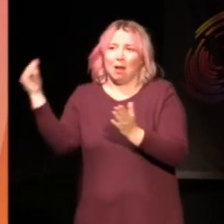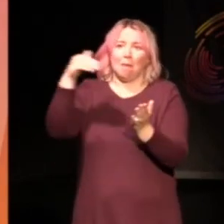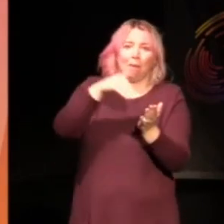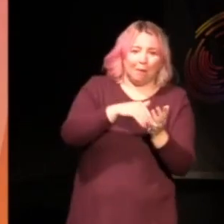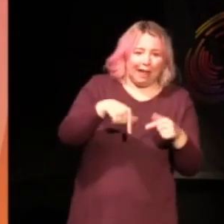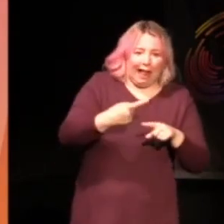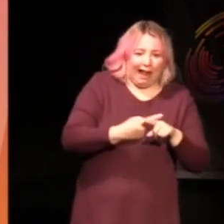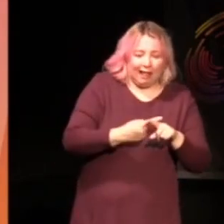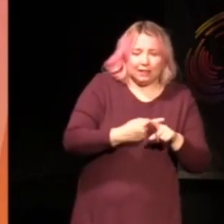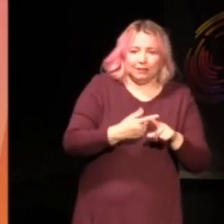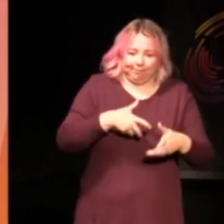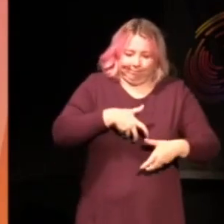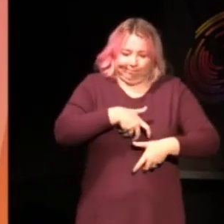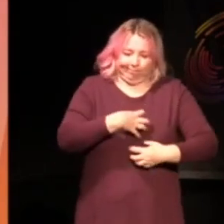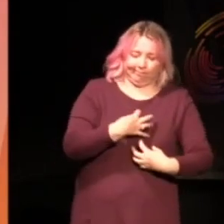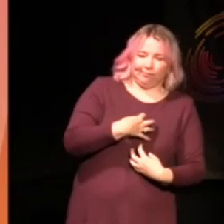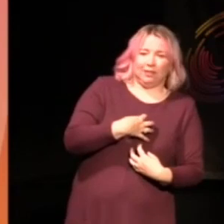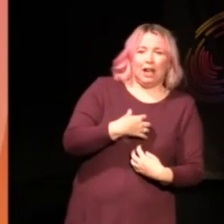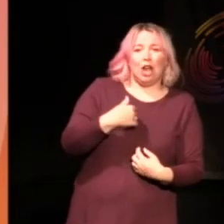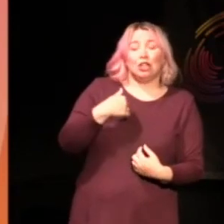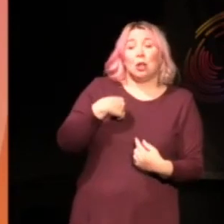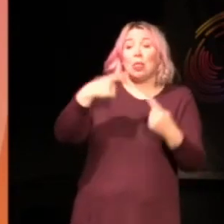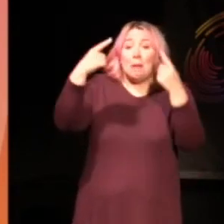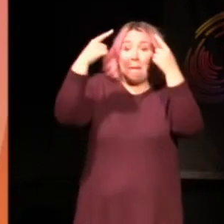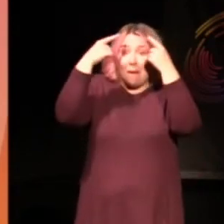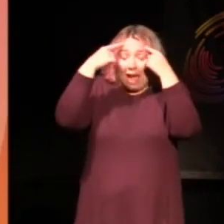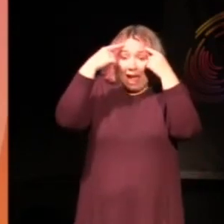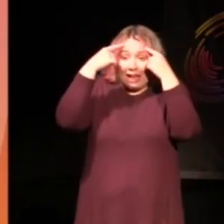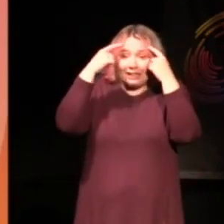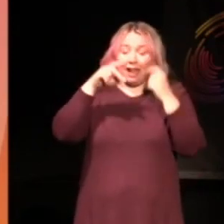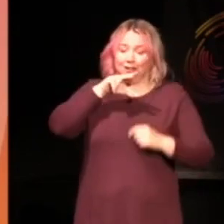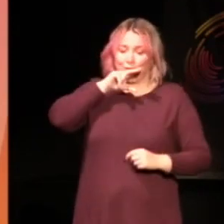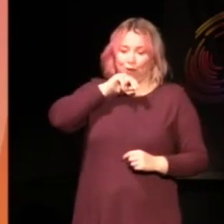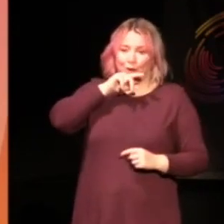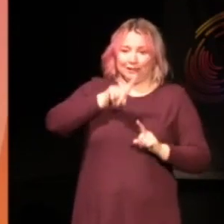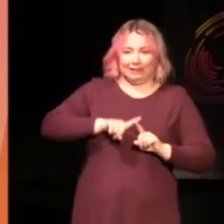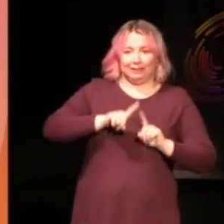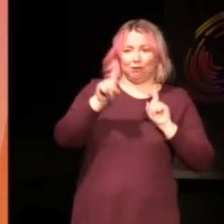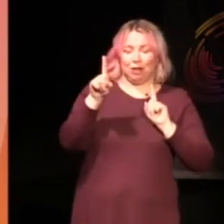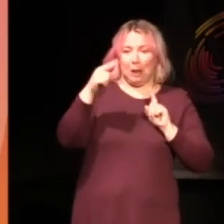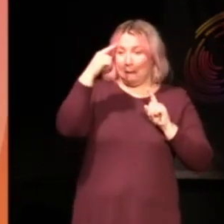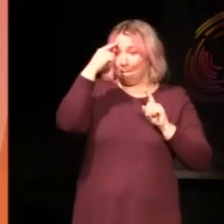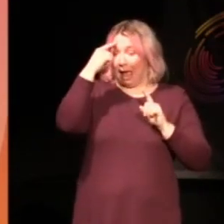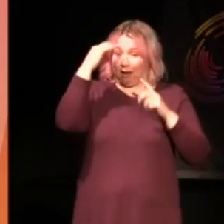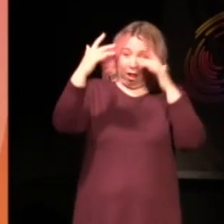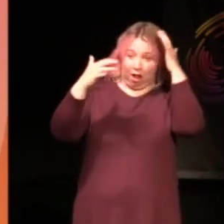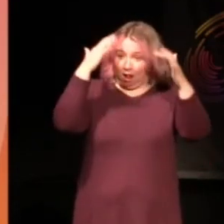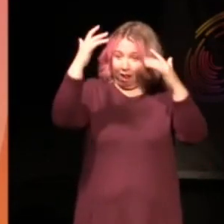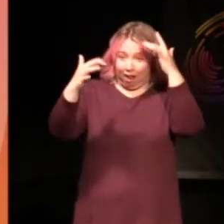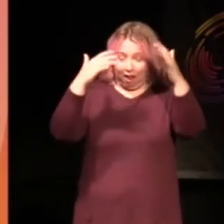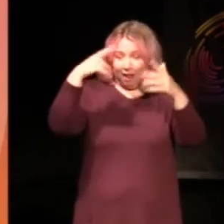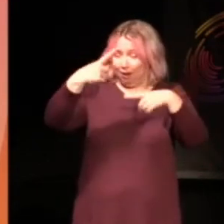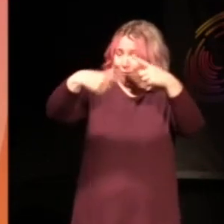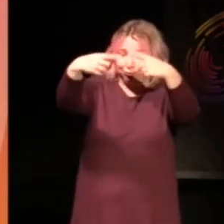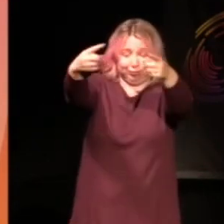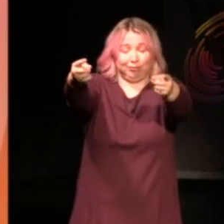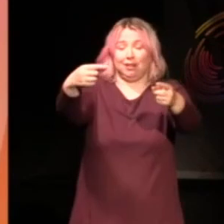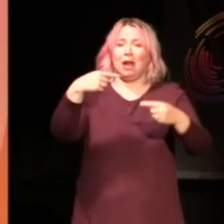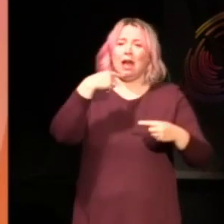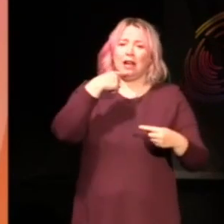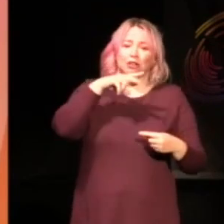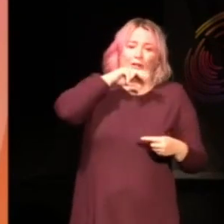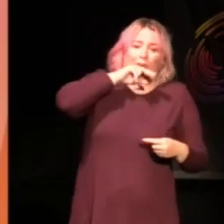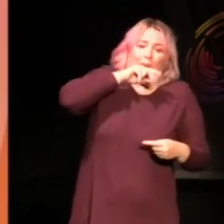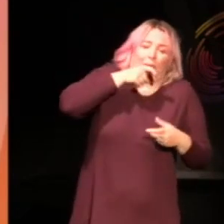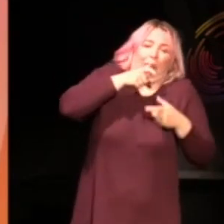mind and the tongue are never coordinated. The mind runs faster, and your tongue tries to catch up and always fails to do